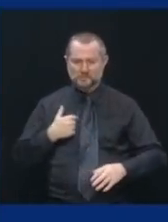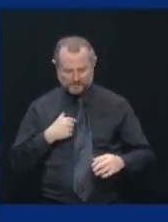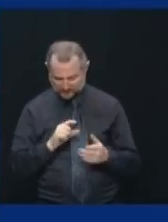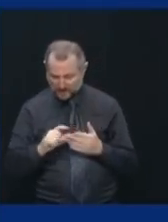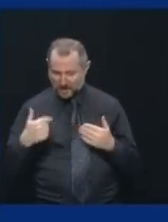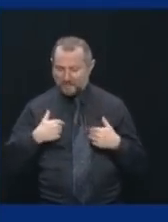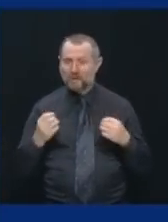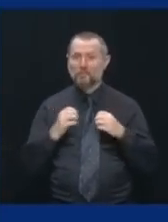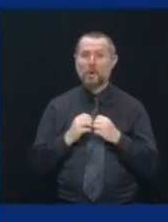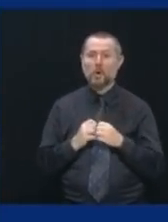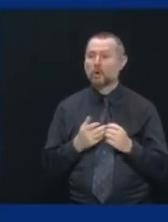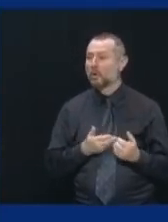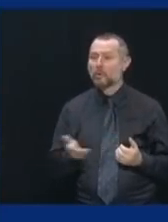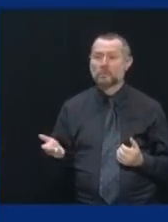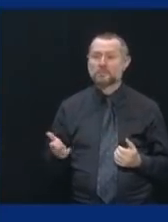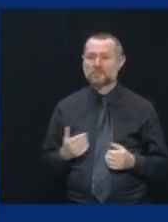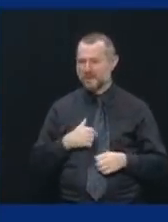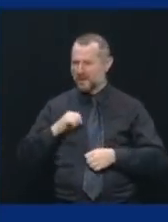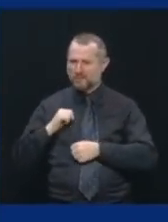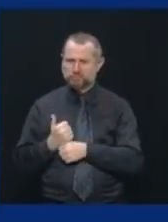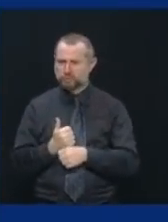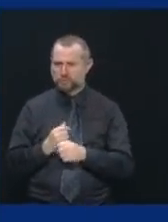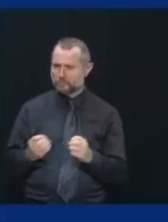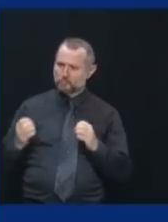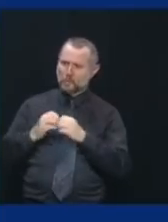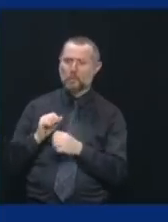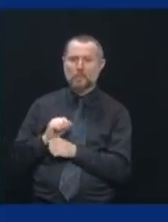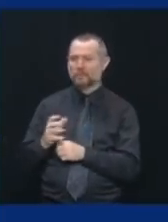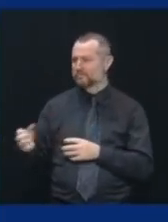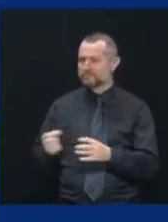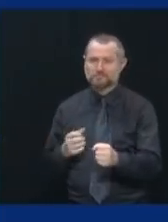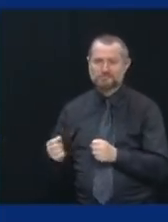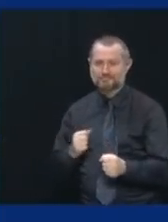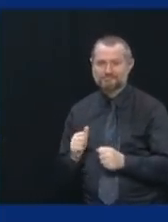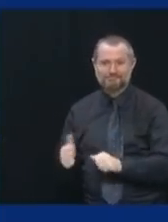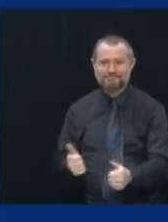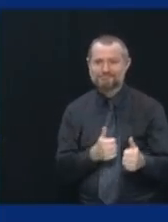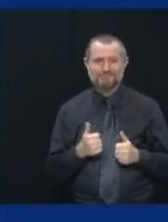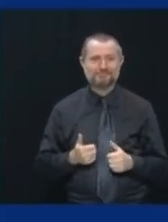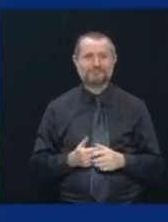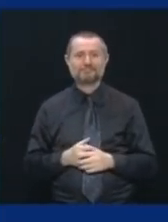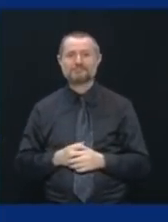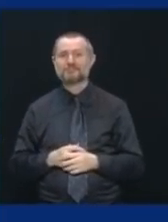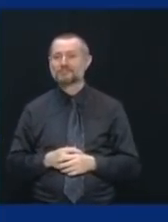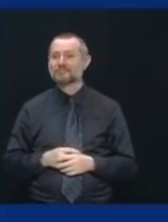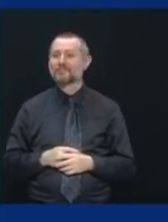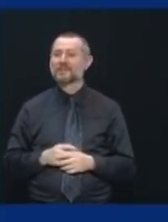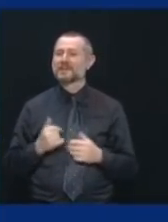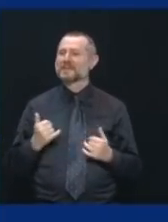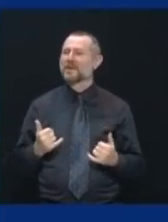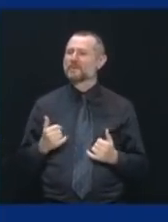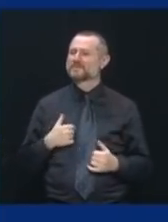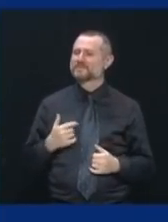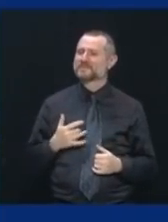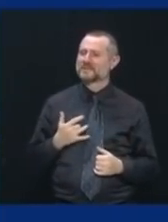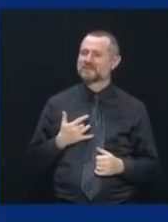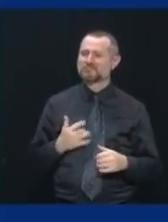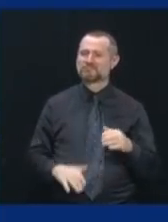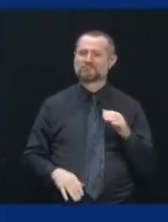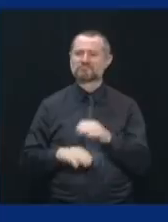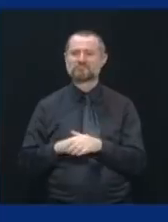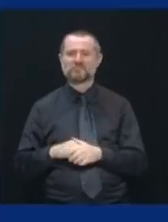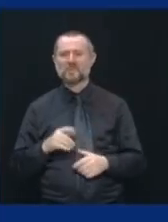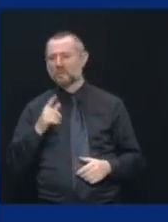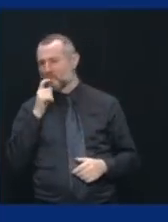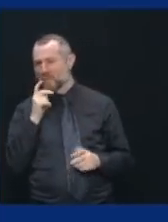and we added restaurant workers. We are now I believe, at our max on hospital